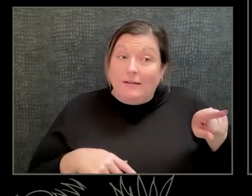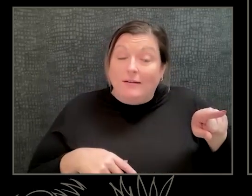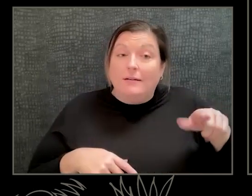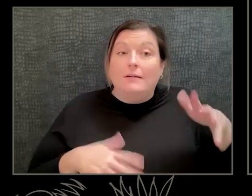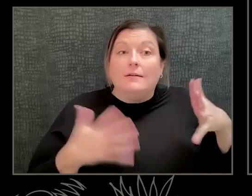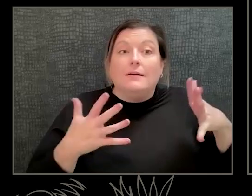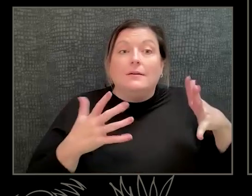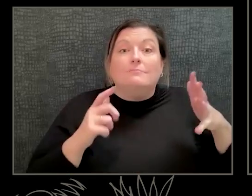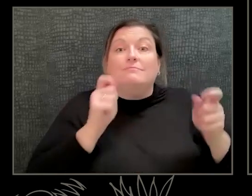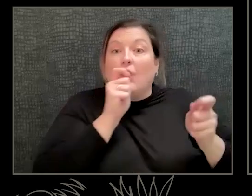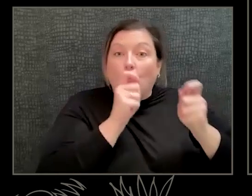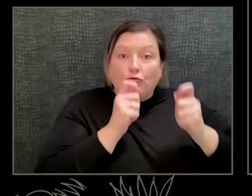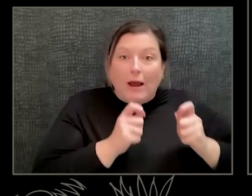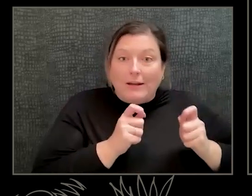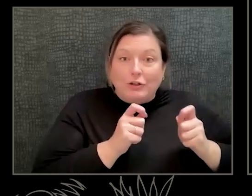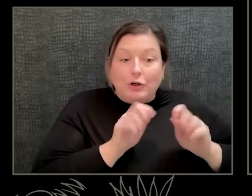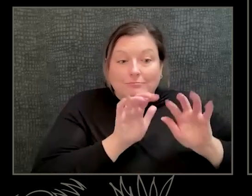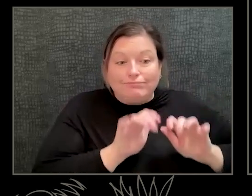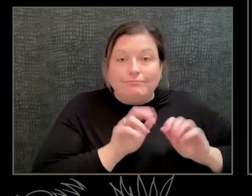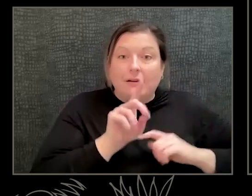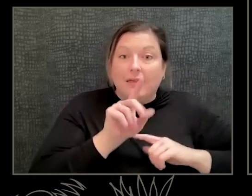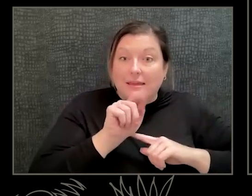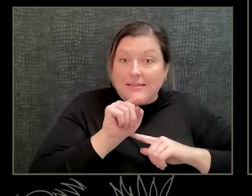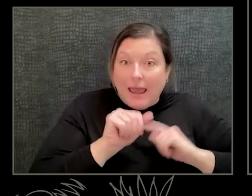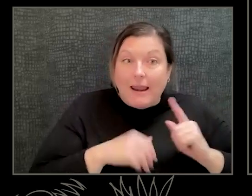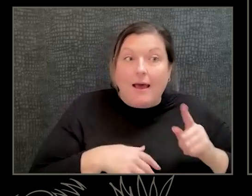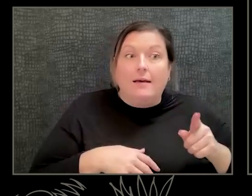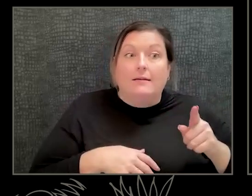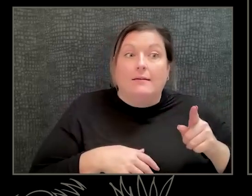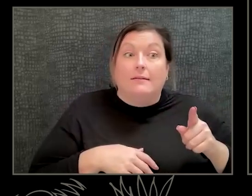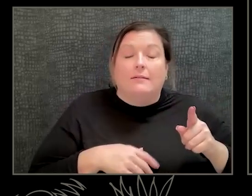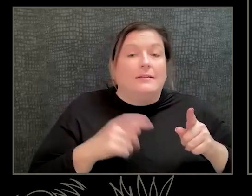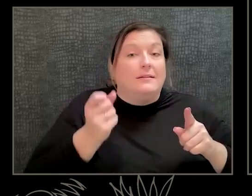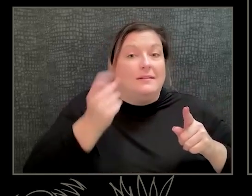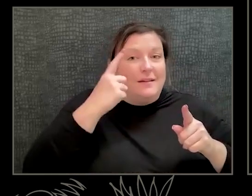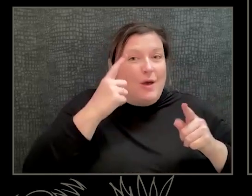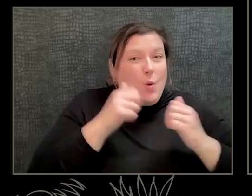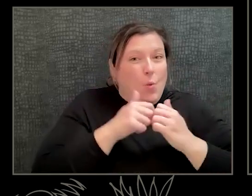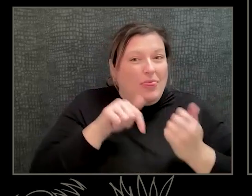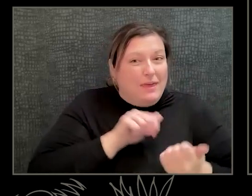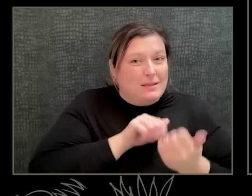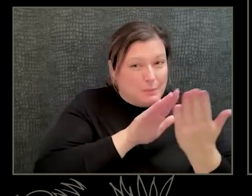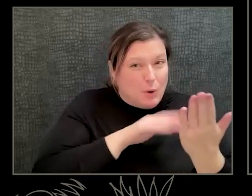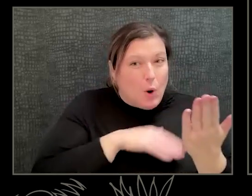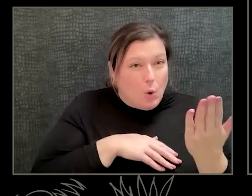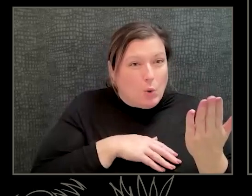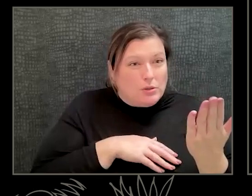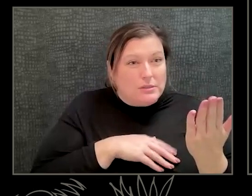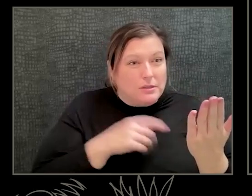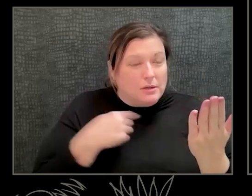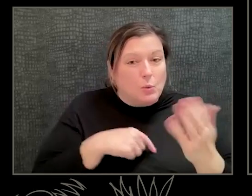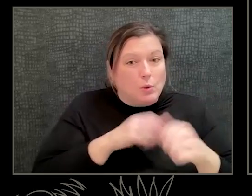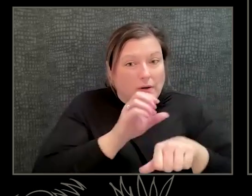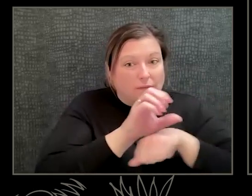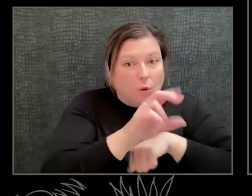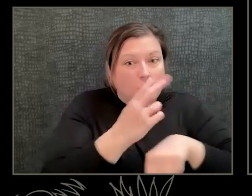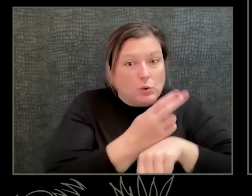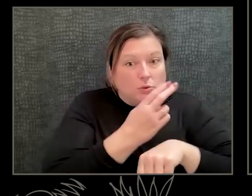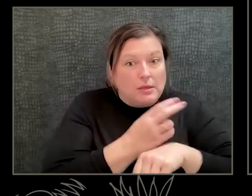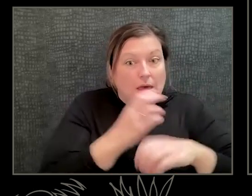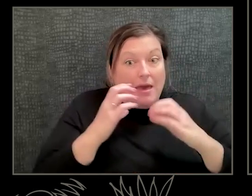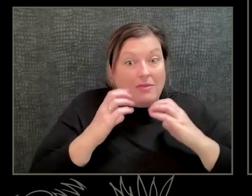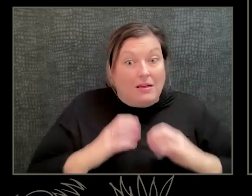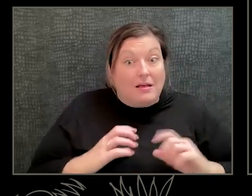just render the data, except with this approach, we are kind of forced to use client on the top of